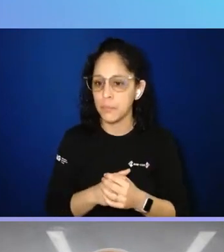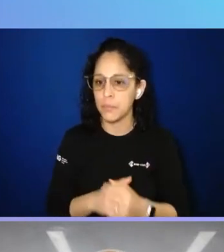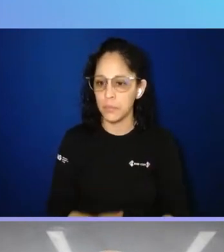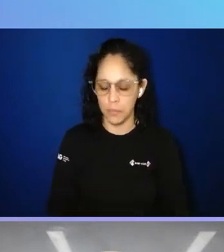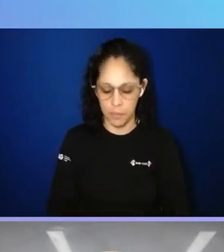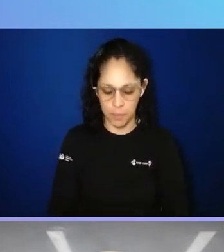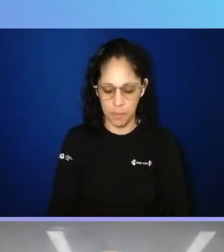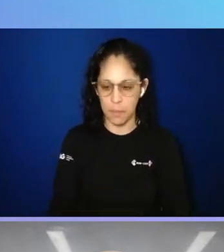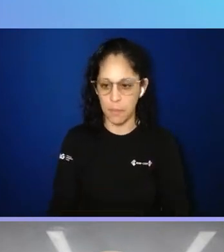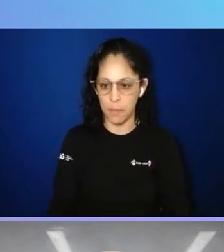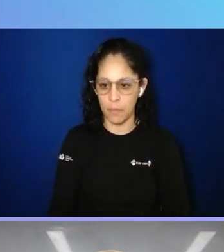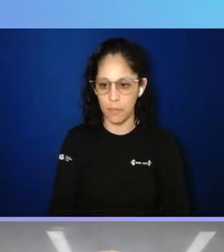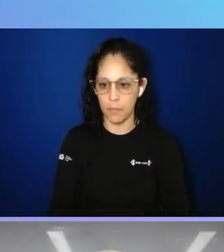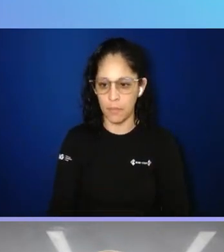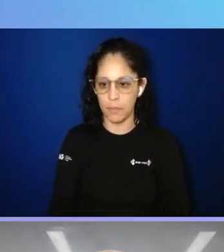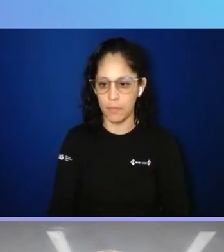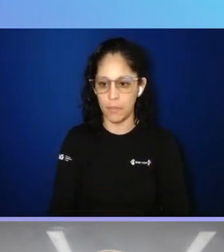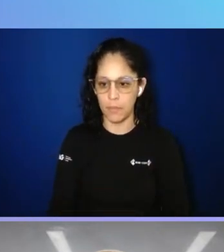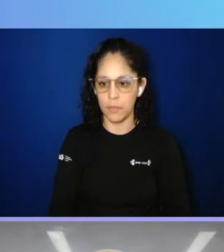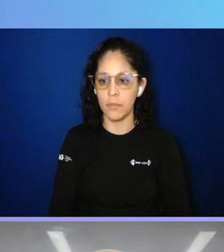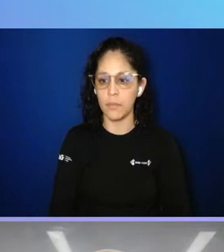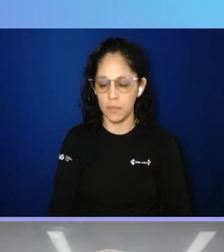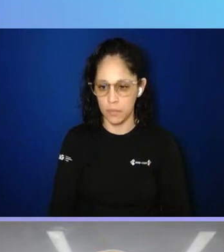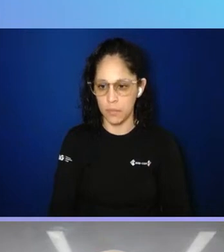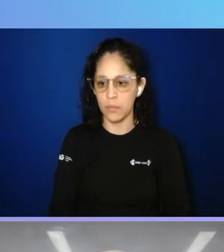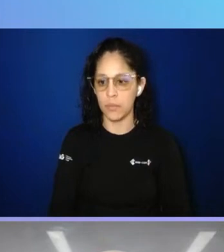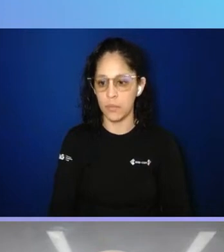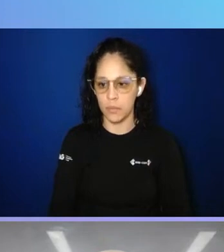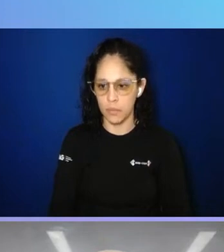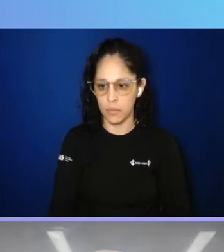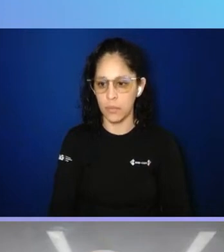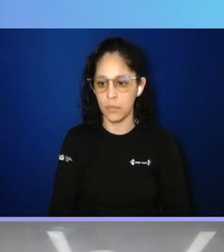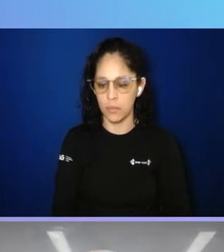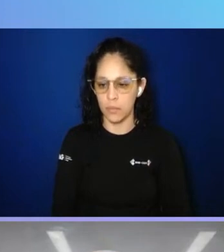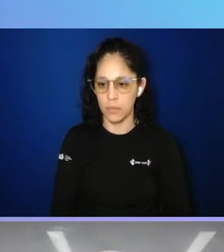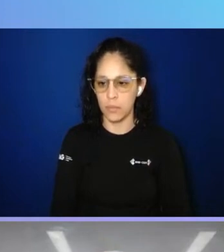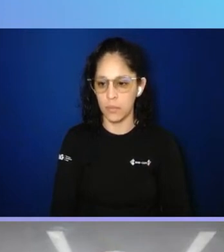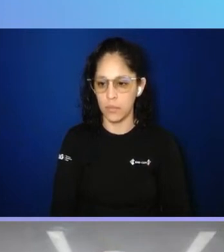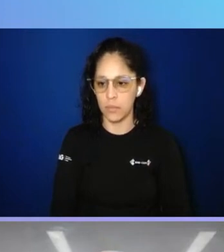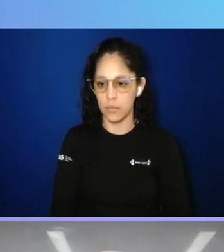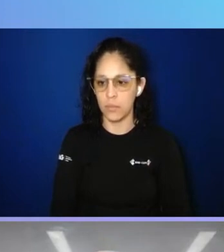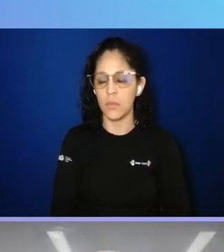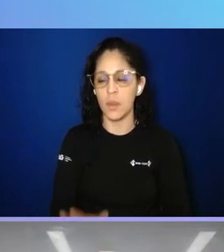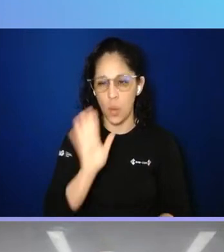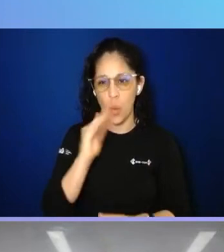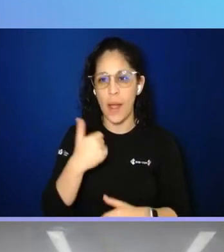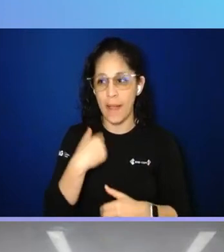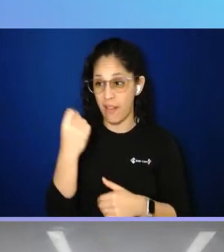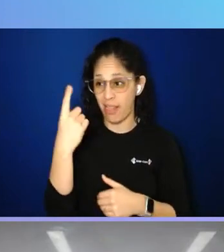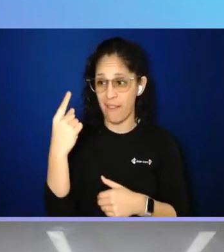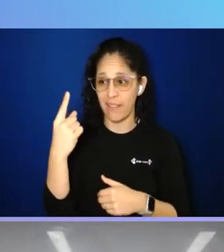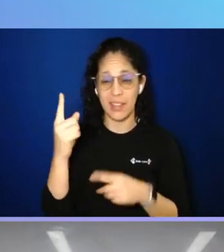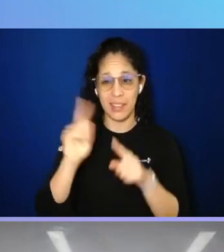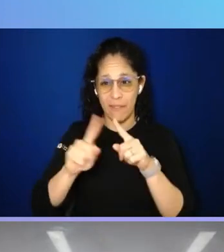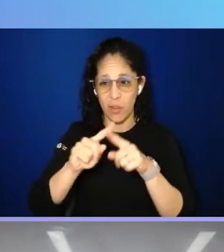that dynamic type is composed of 11 styles. We talked about it, large title, title 1, title 2, headline, body, caption, so